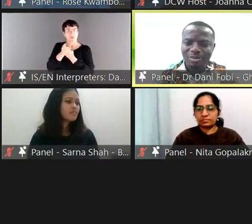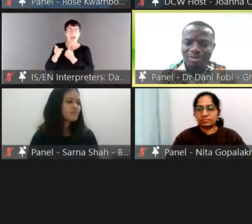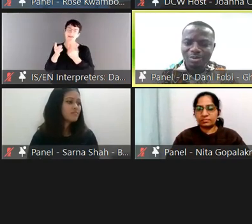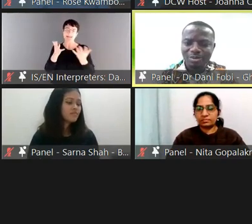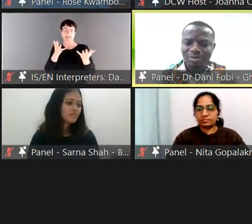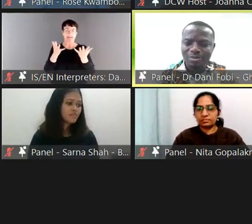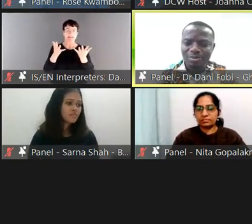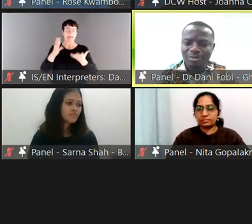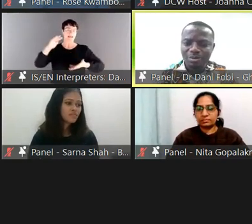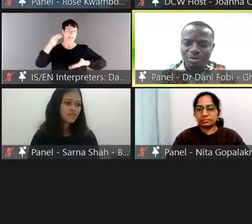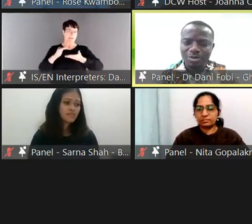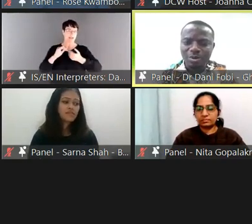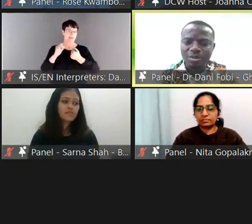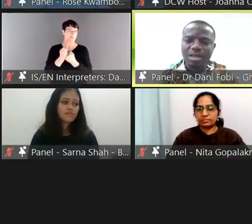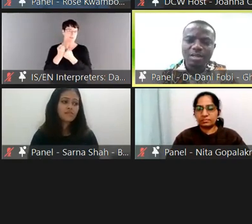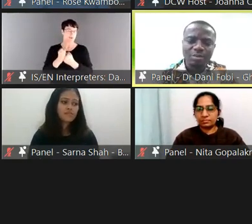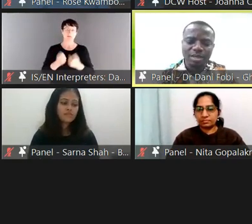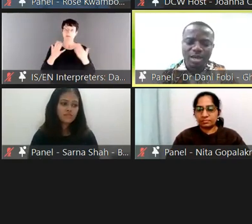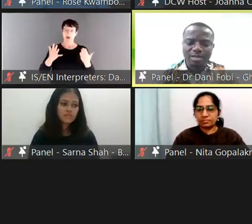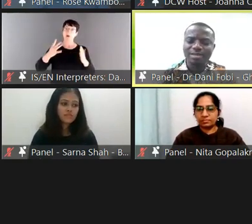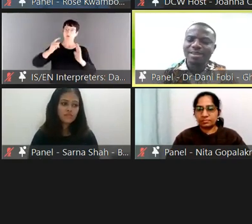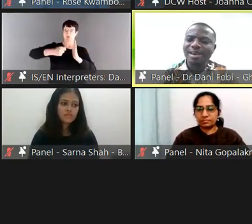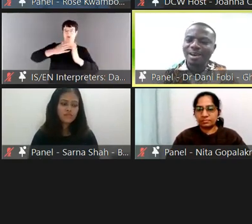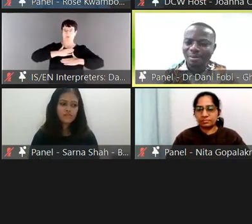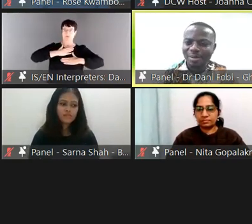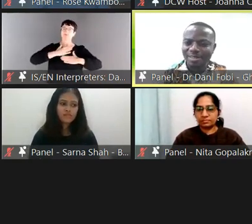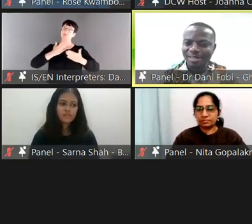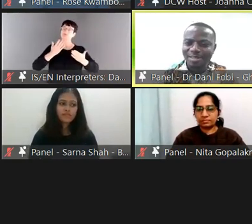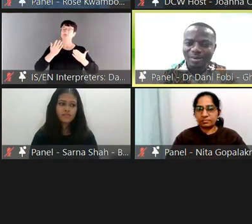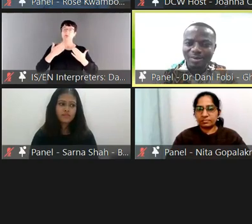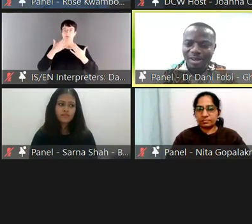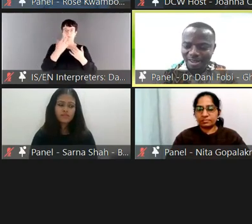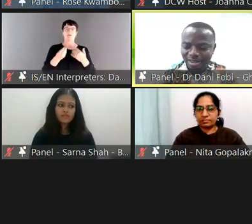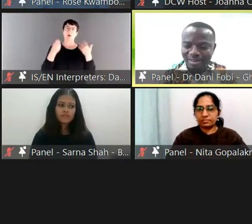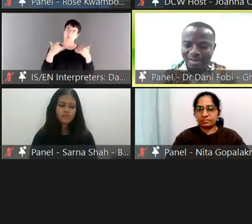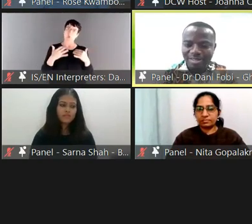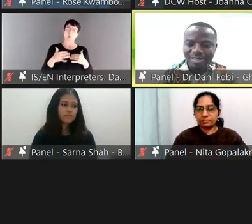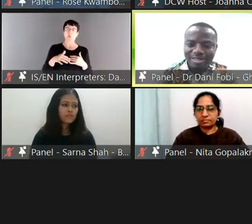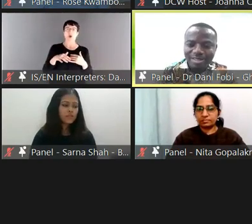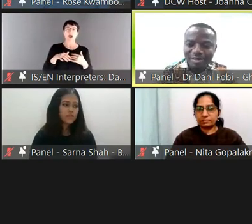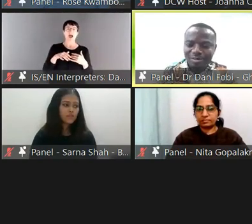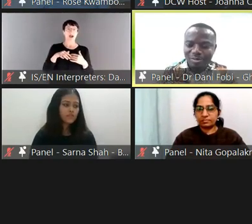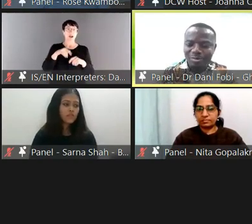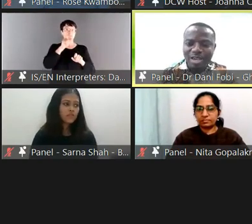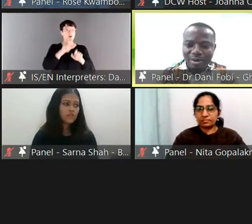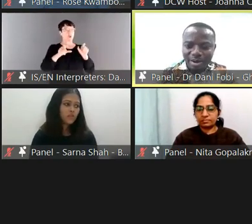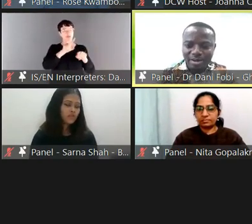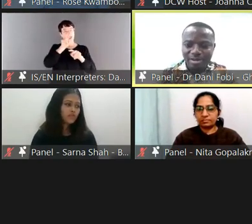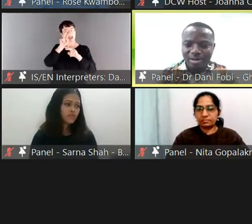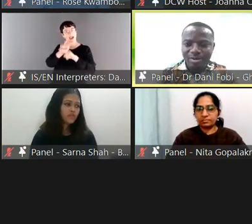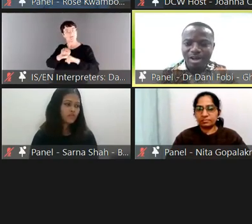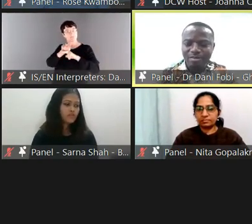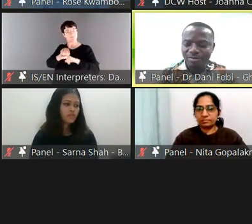is good to note that we had 100% of our caregivers to be